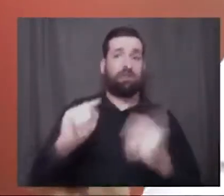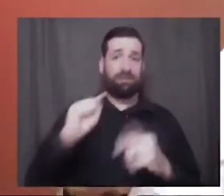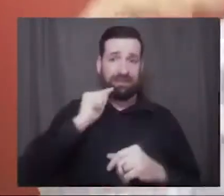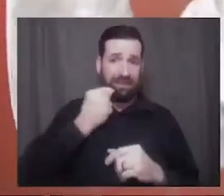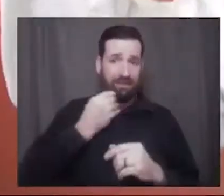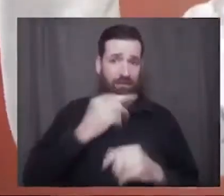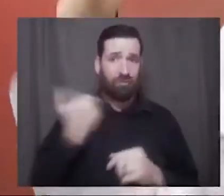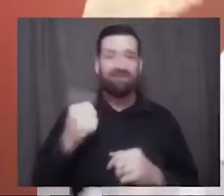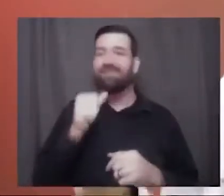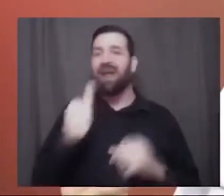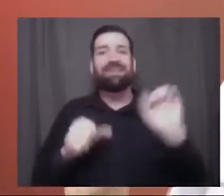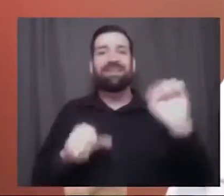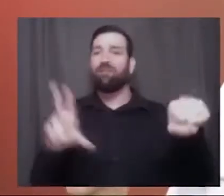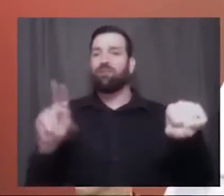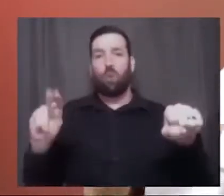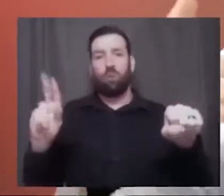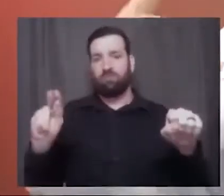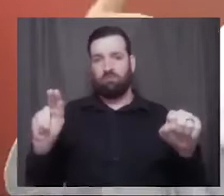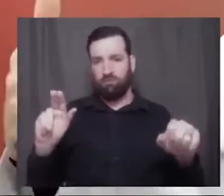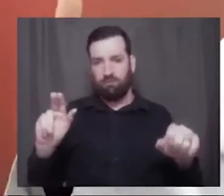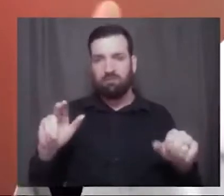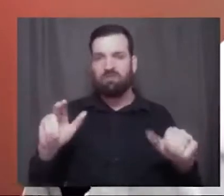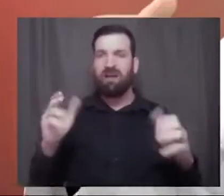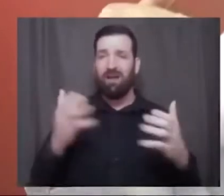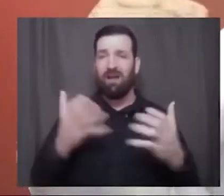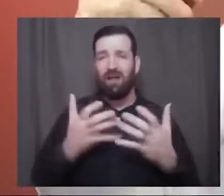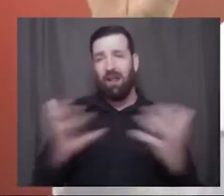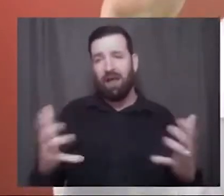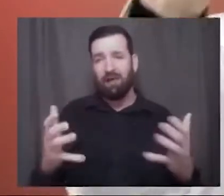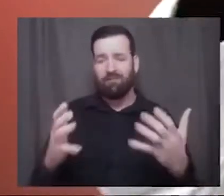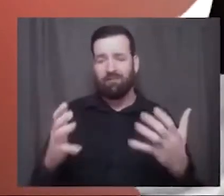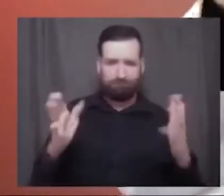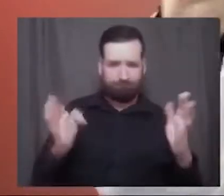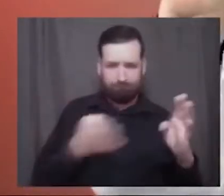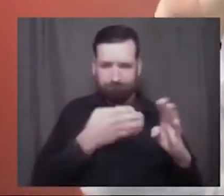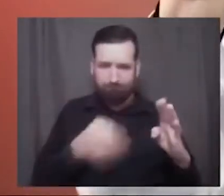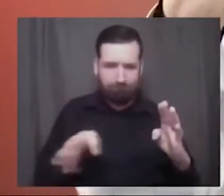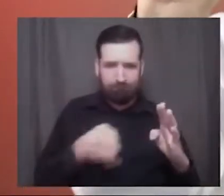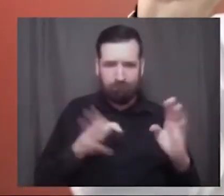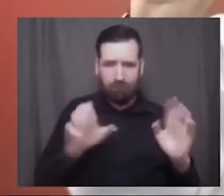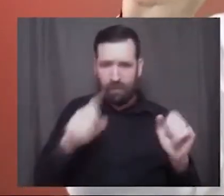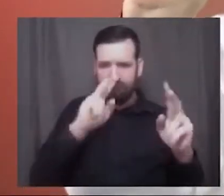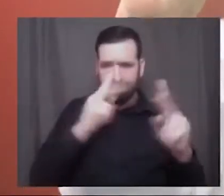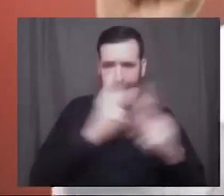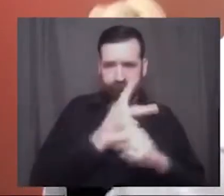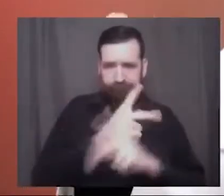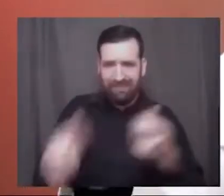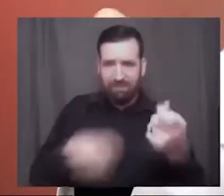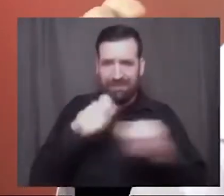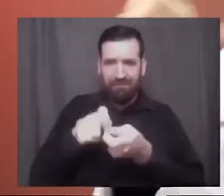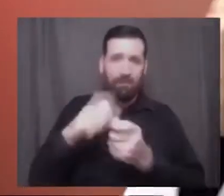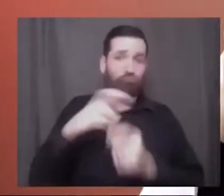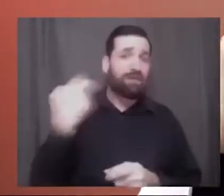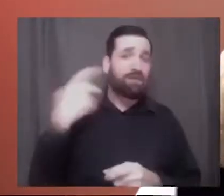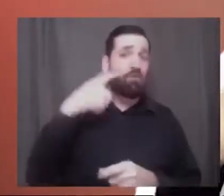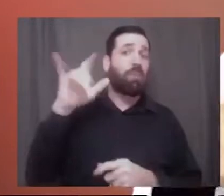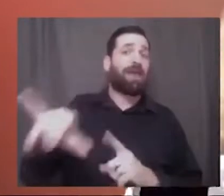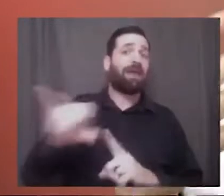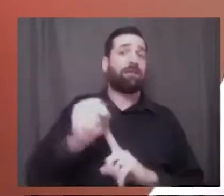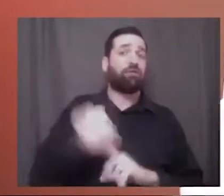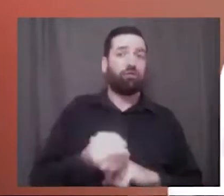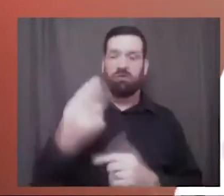no. There's a whole lot of in between there. And if you can work through and really determine the specific risk with that specific condition, and then what's that mean when you combine it with the